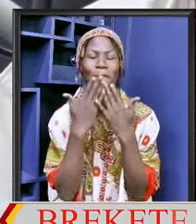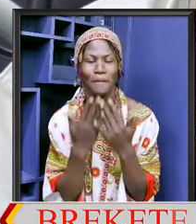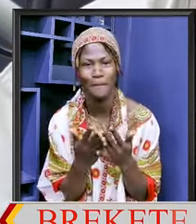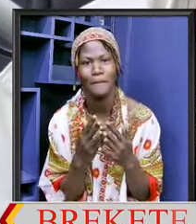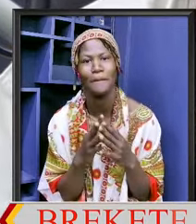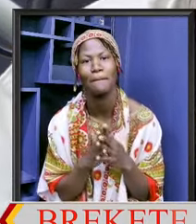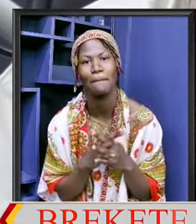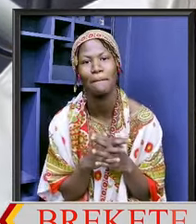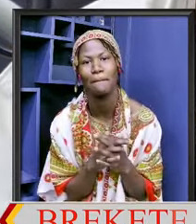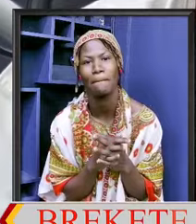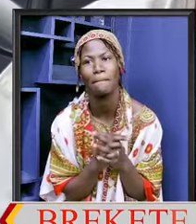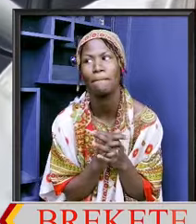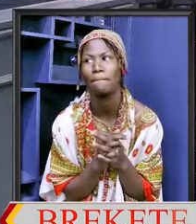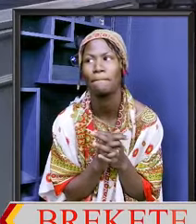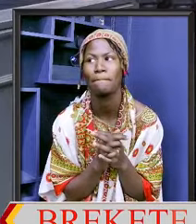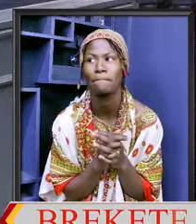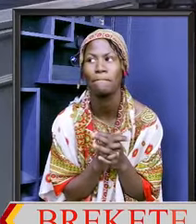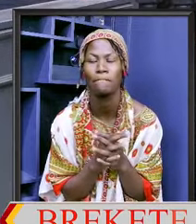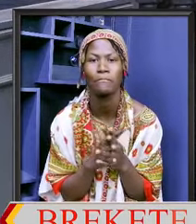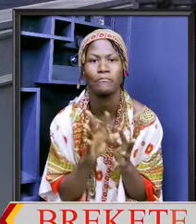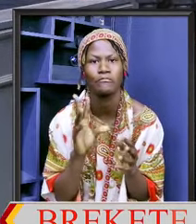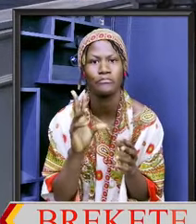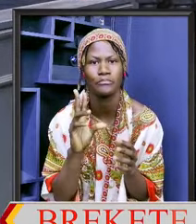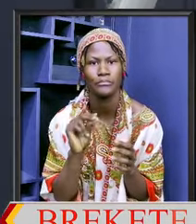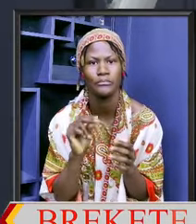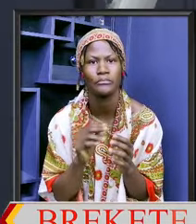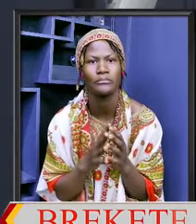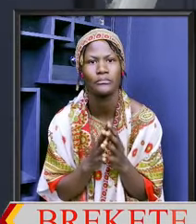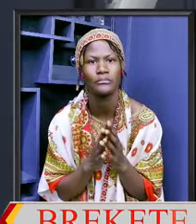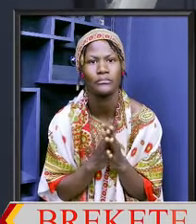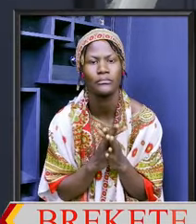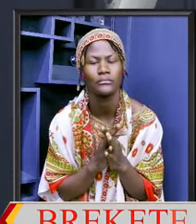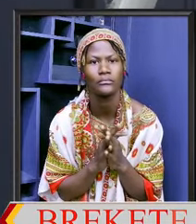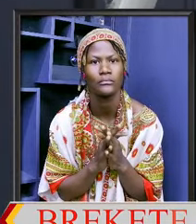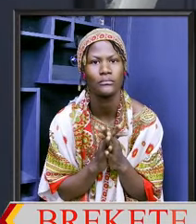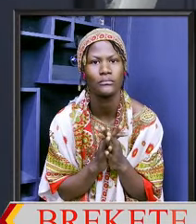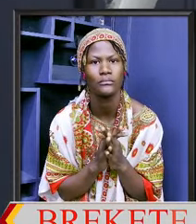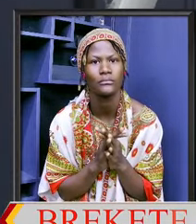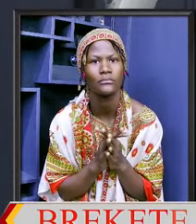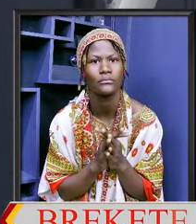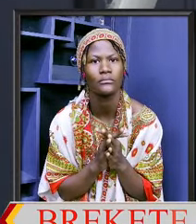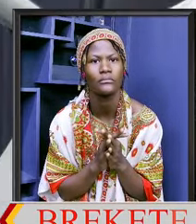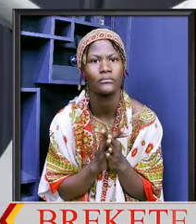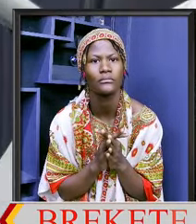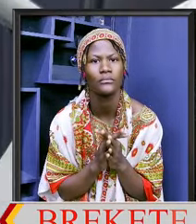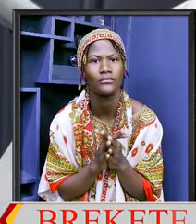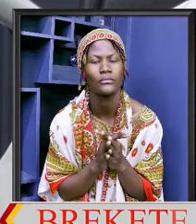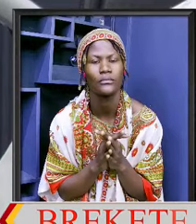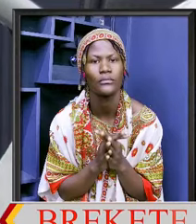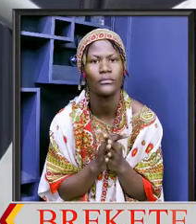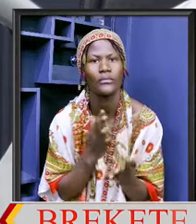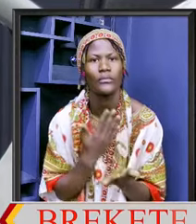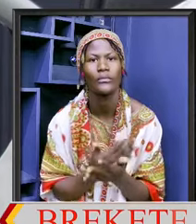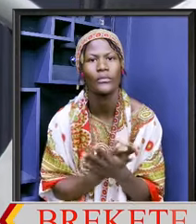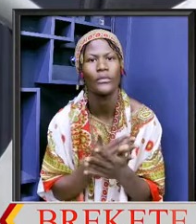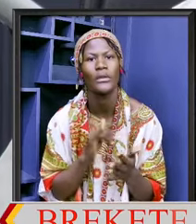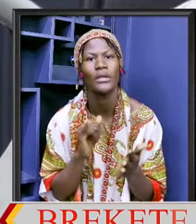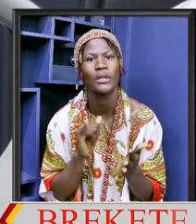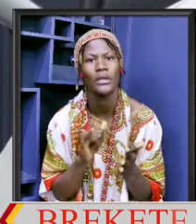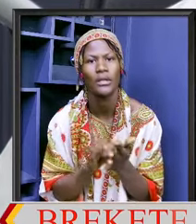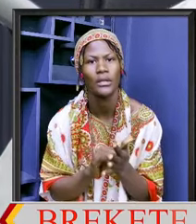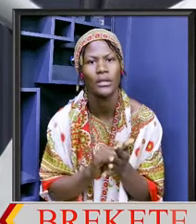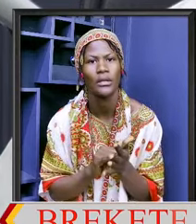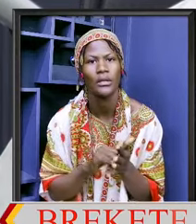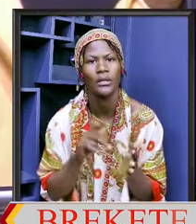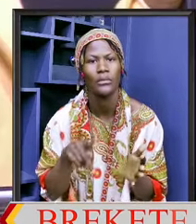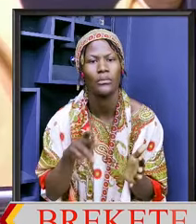much. When I don't open the account? No, sir. Okay, when I open the account, the money where I promise you, now I make idea look for you.